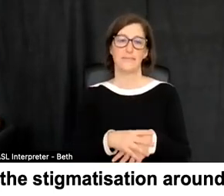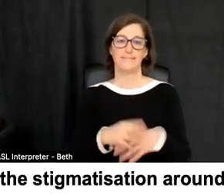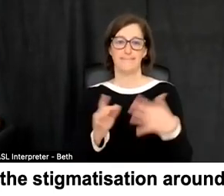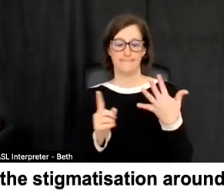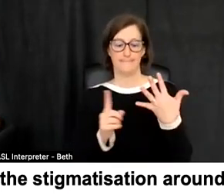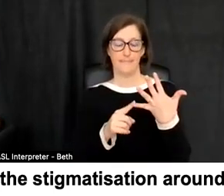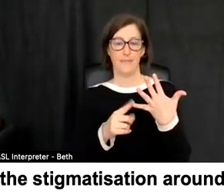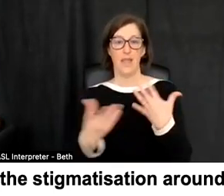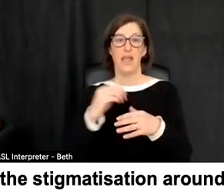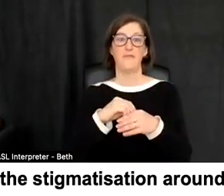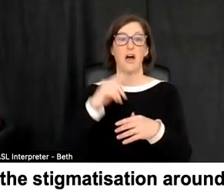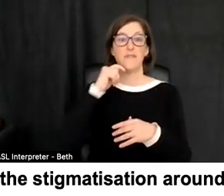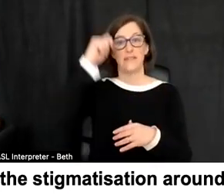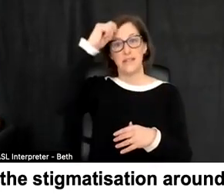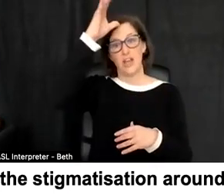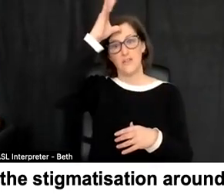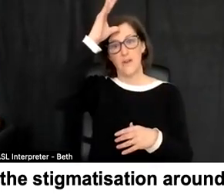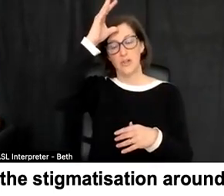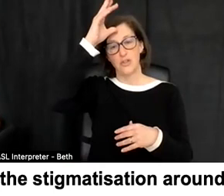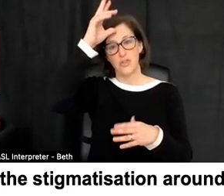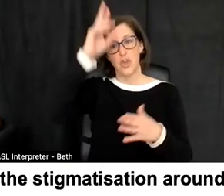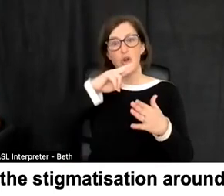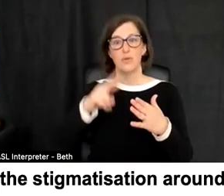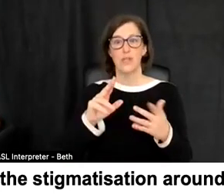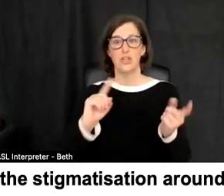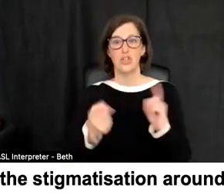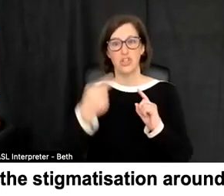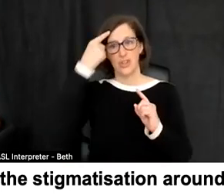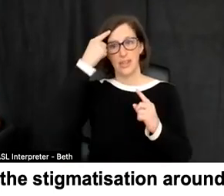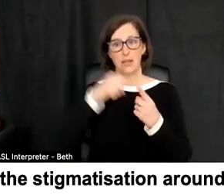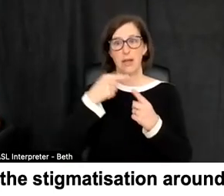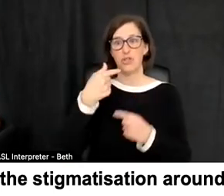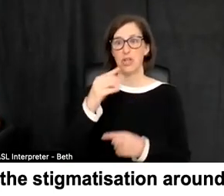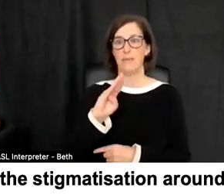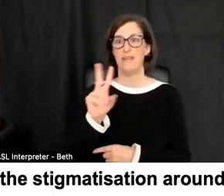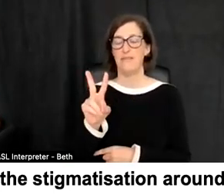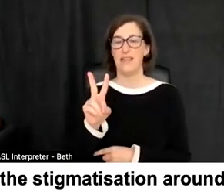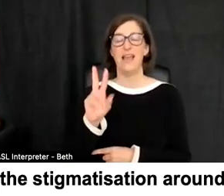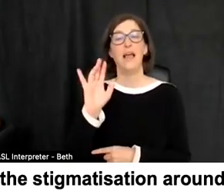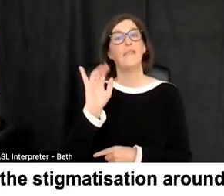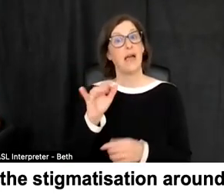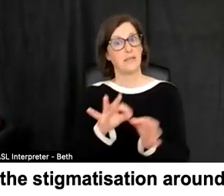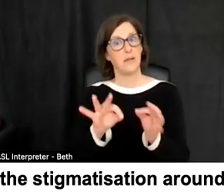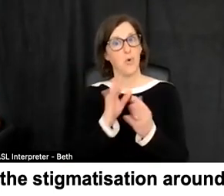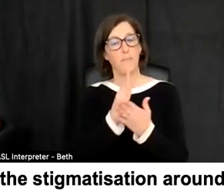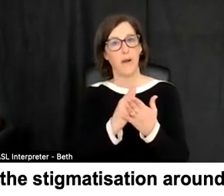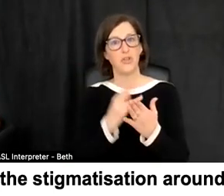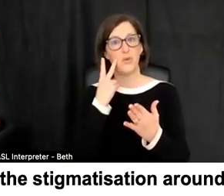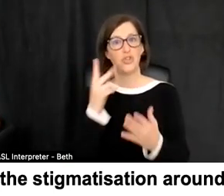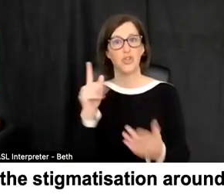of adolescent fathers resulted in shifts in the thinking about GBV. So this was a key component that we saw that